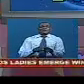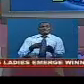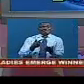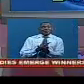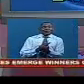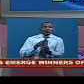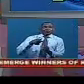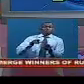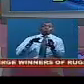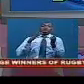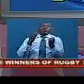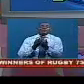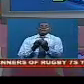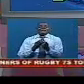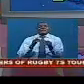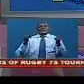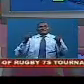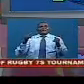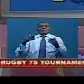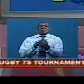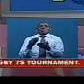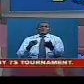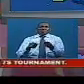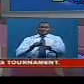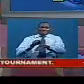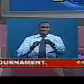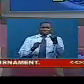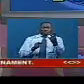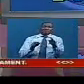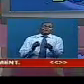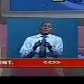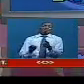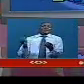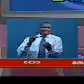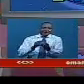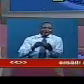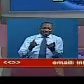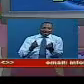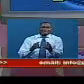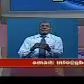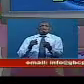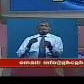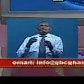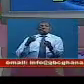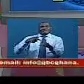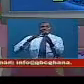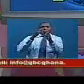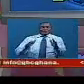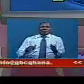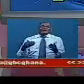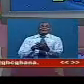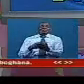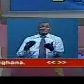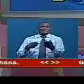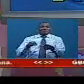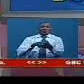Ghana Oil Company Limited has inaugurated two new service stations in Accra to add on to existing retail centers in the city. The new